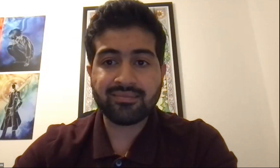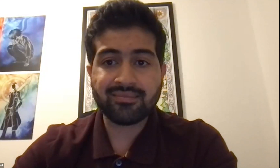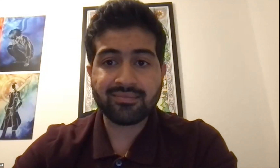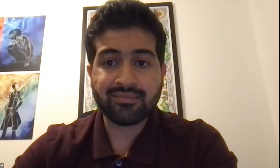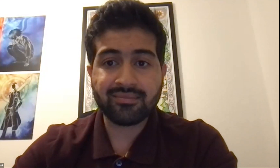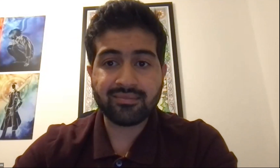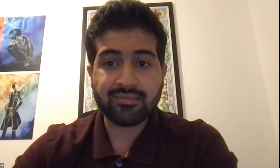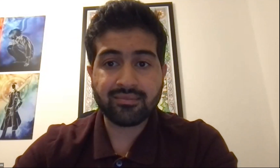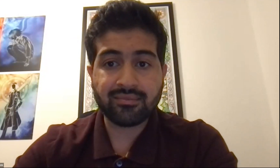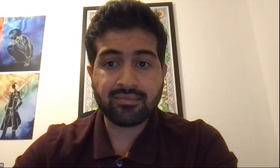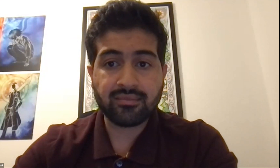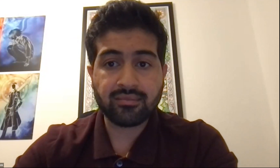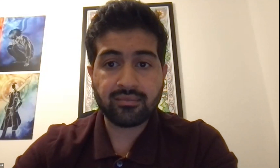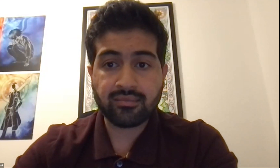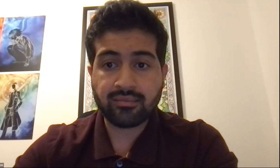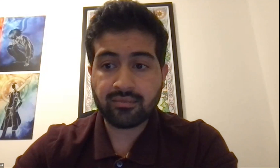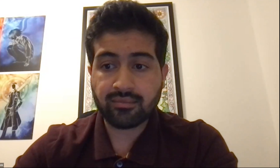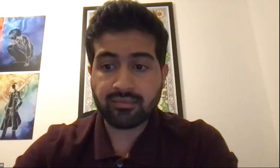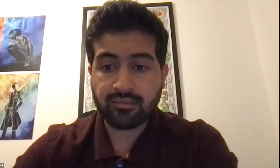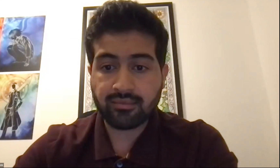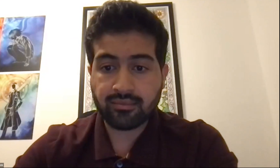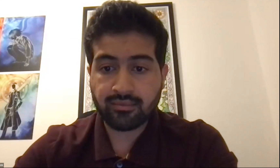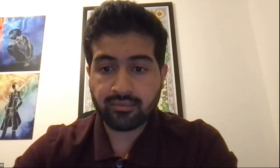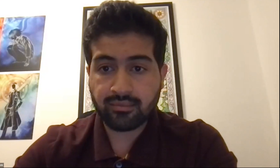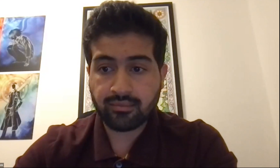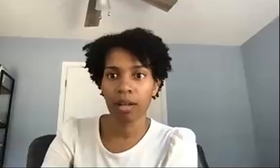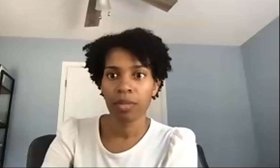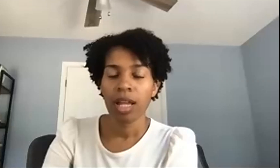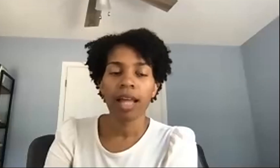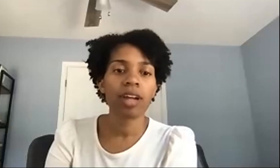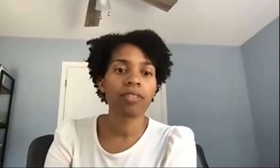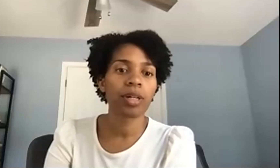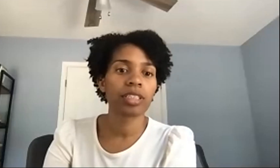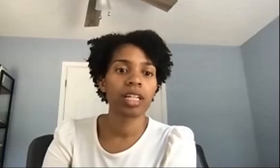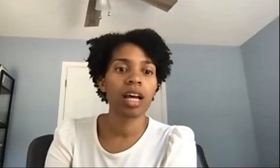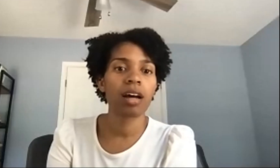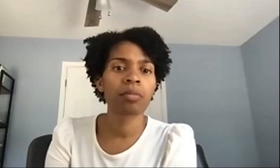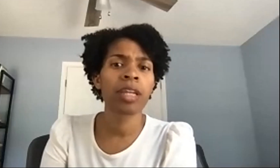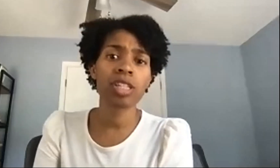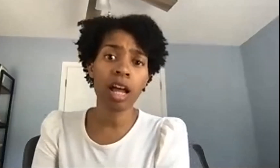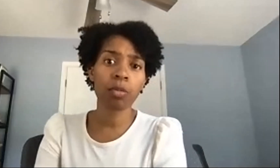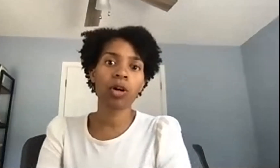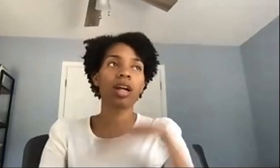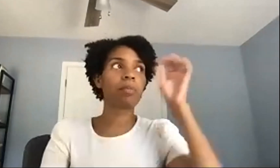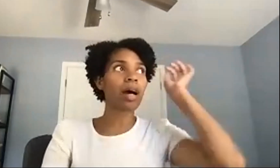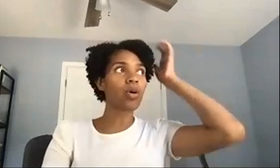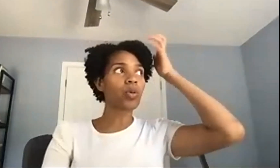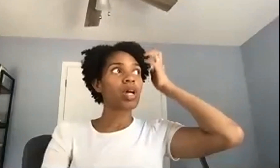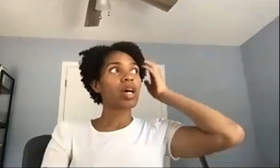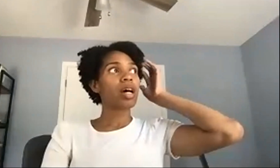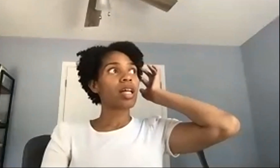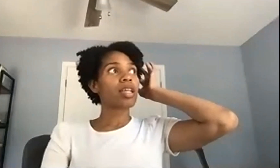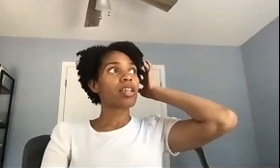All right, let me see if anyone has their hand up. I do have a question. Can you talk more